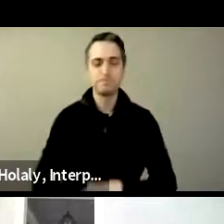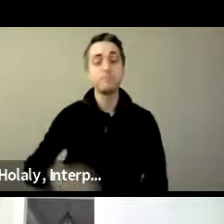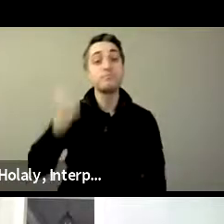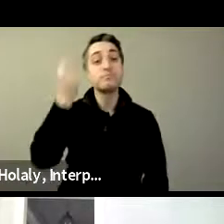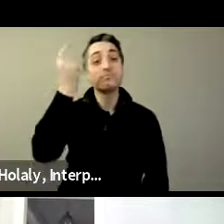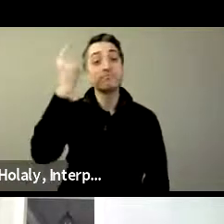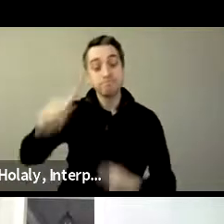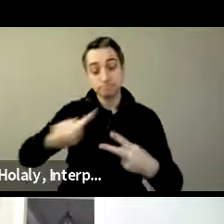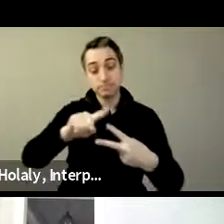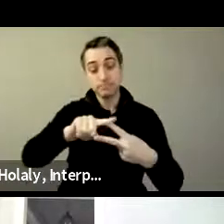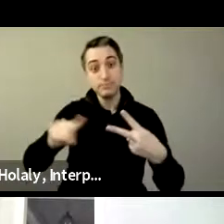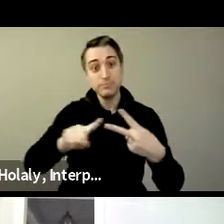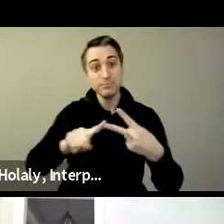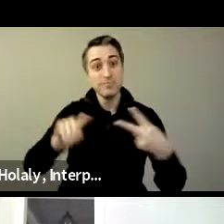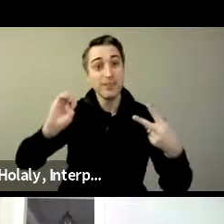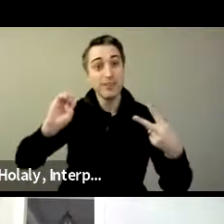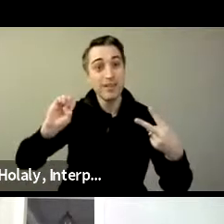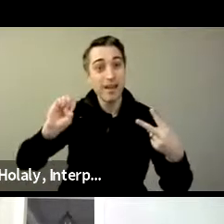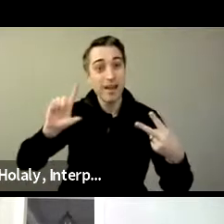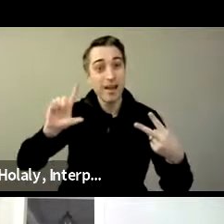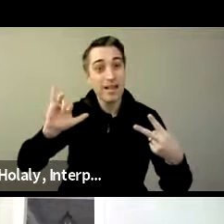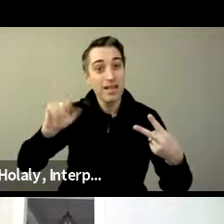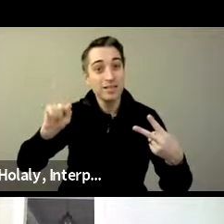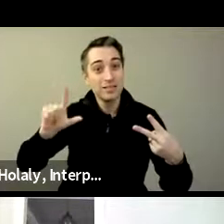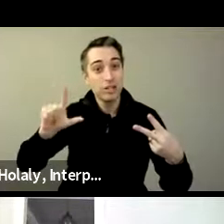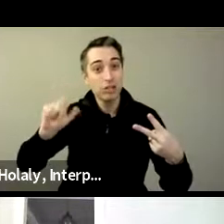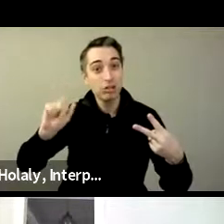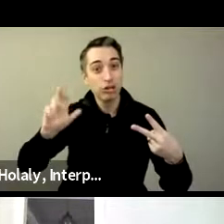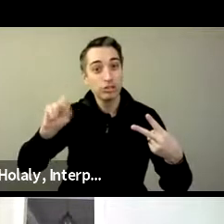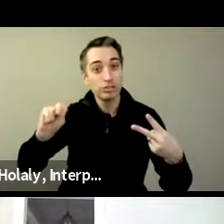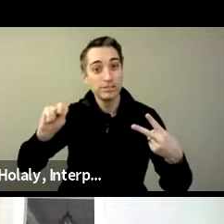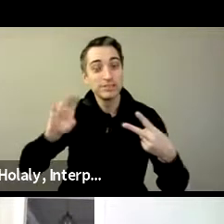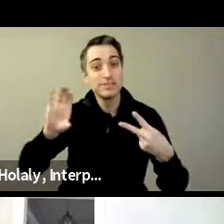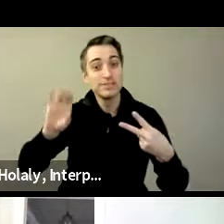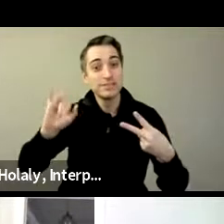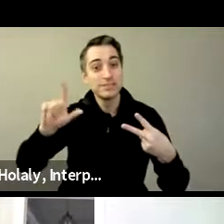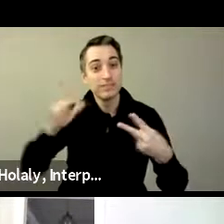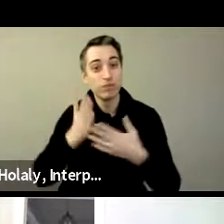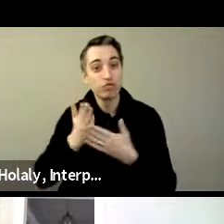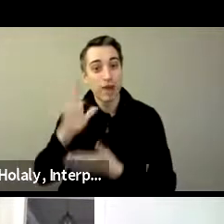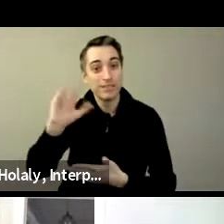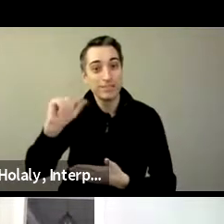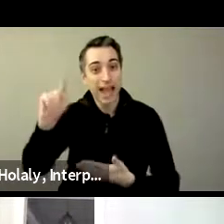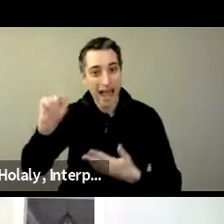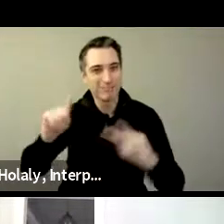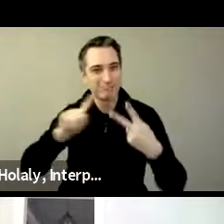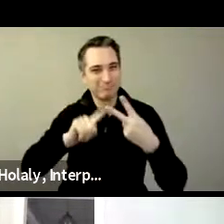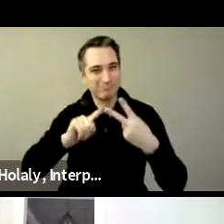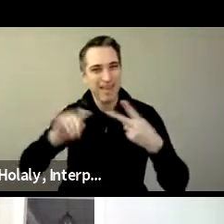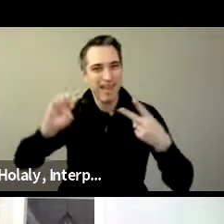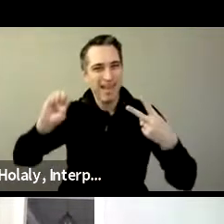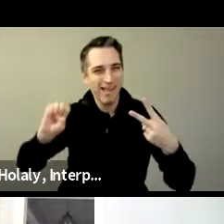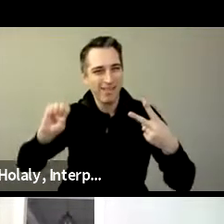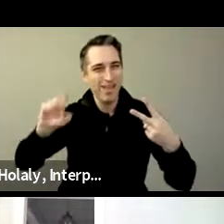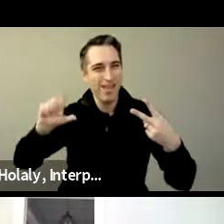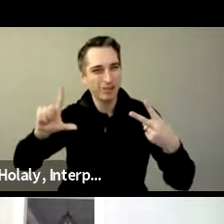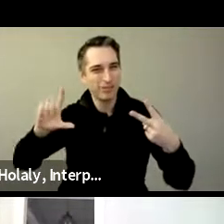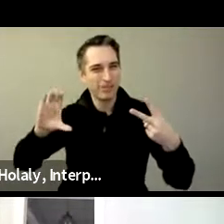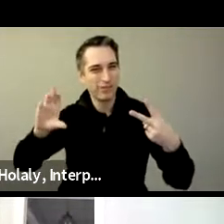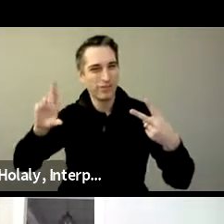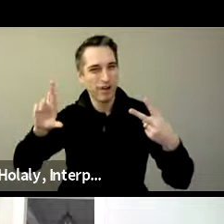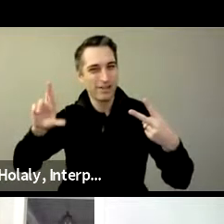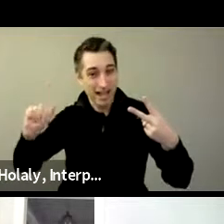Elliott-Larsen Civil Rights Act, one of the two civil rights laws in the state of Michigan. And Article 6 in particular,